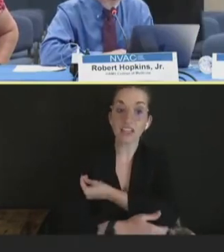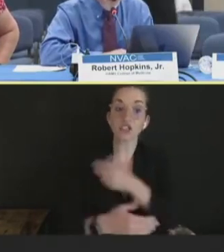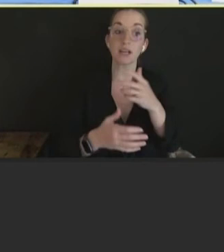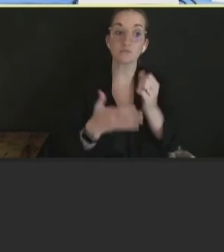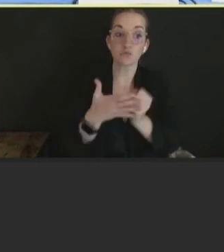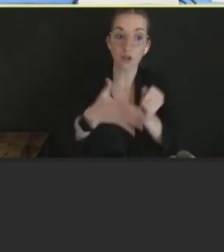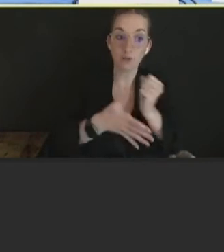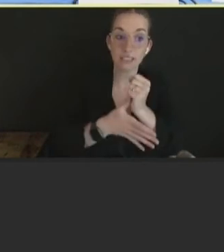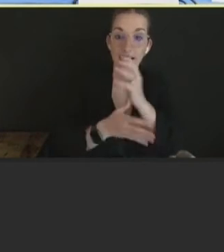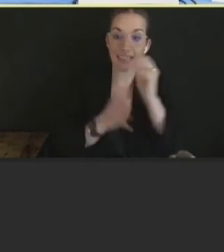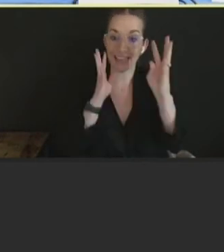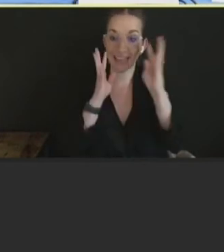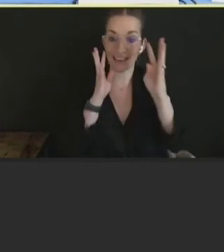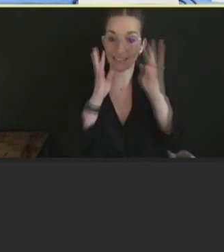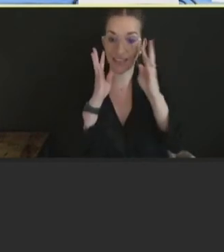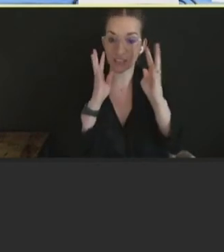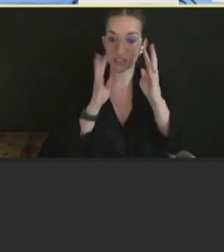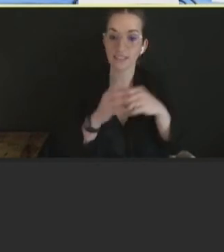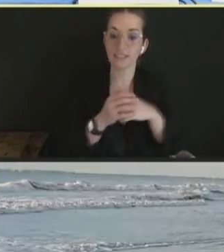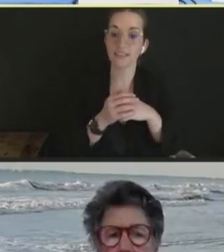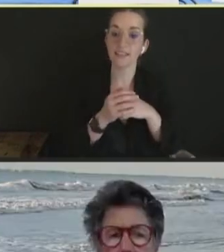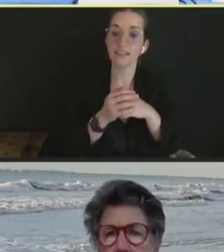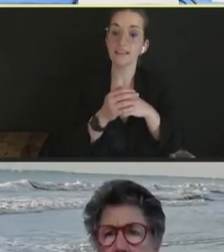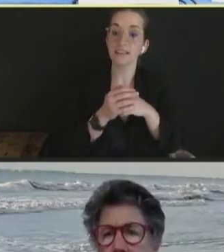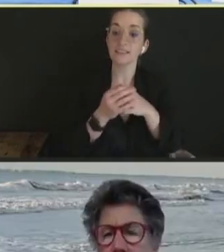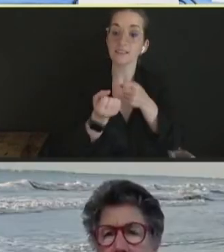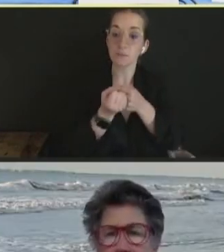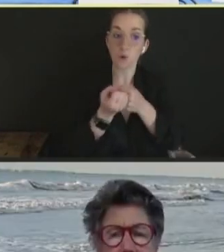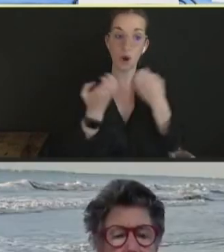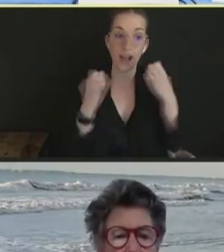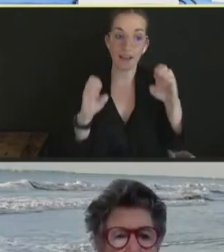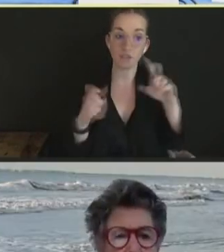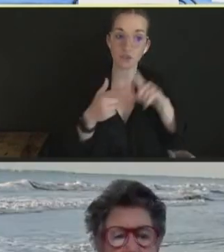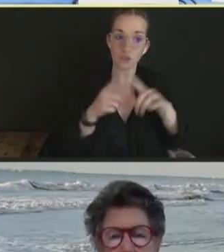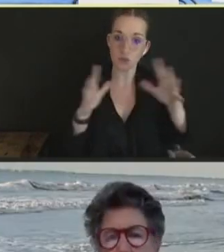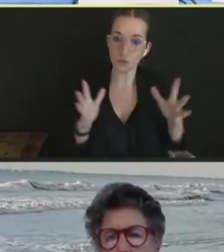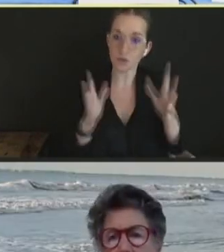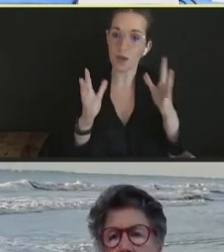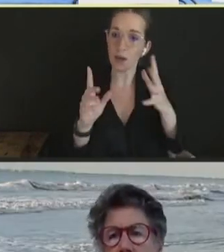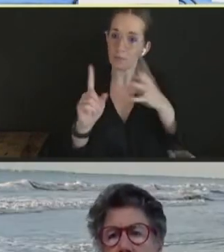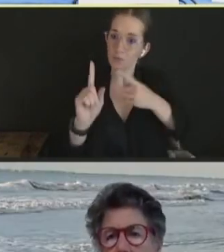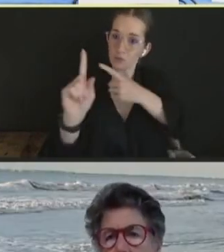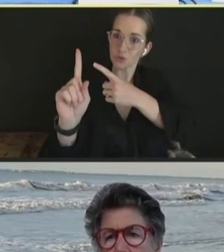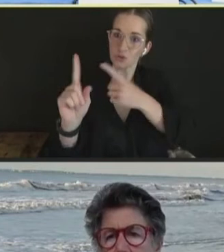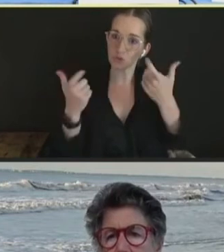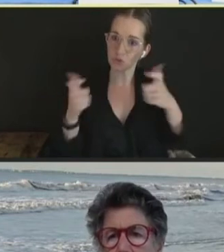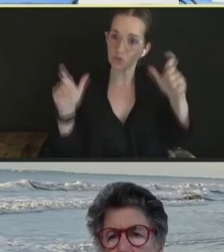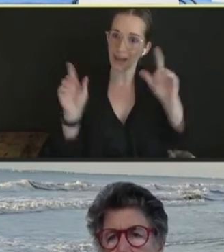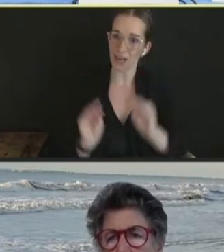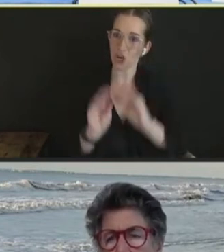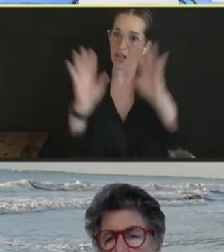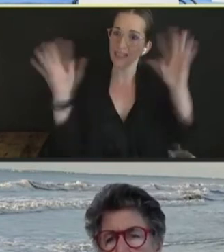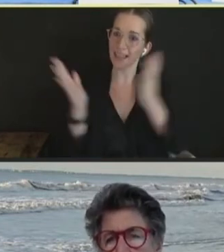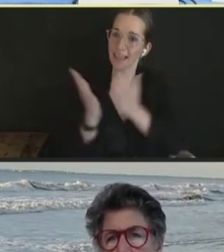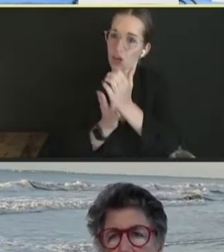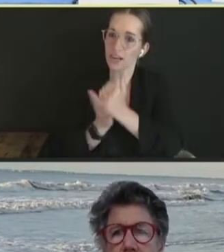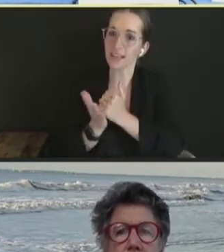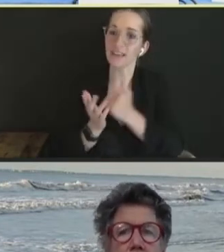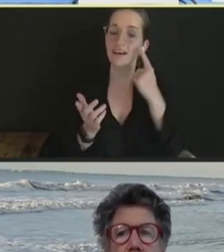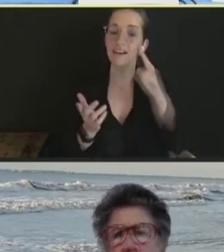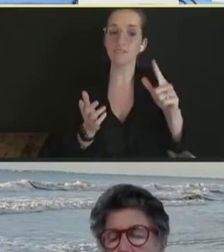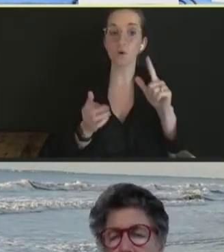pursuing a common agenda to drive vaccine innovation and pursue greater clarity to manufacturers and partners in making